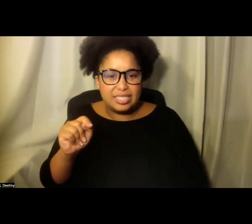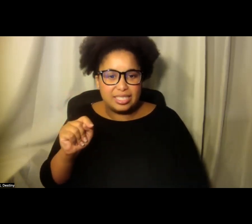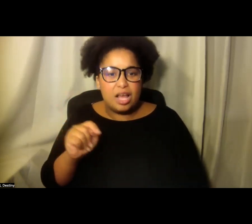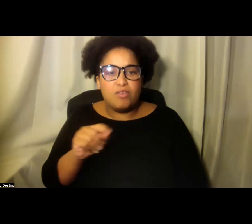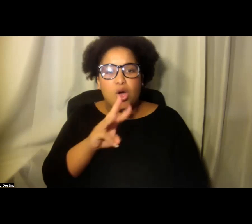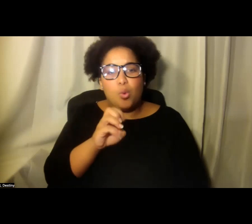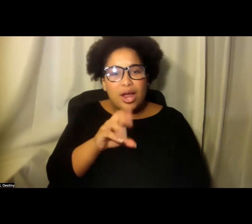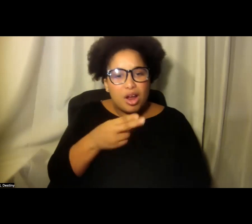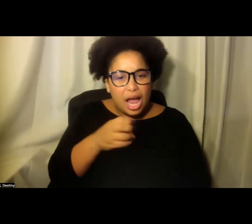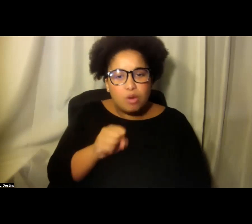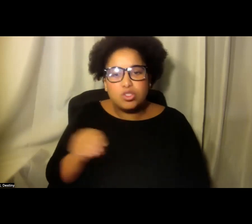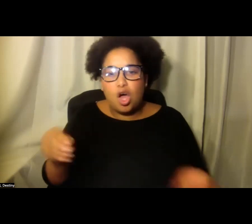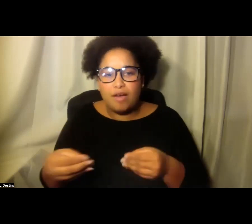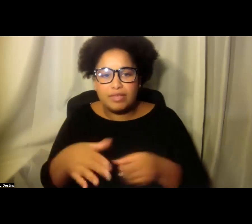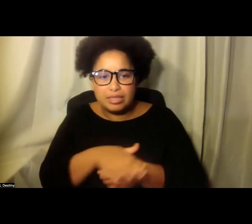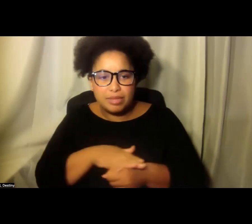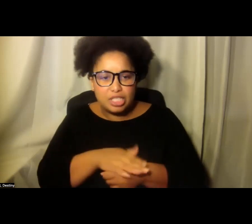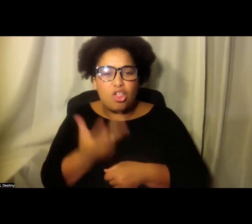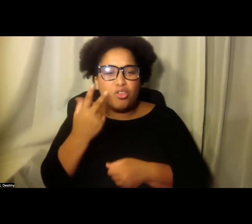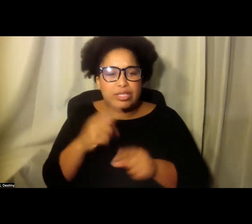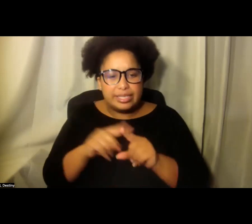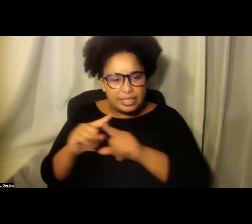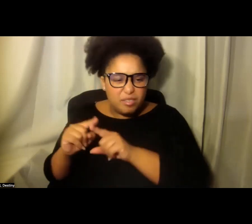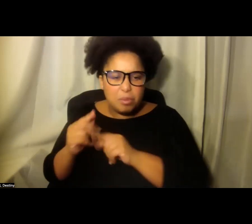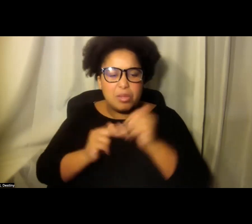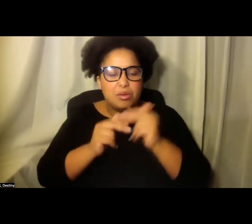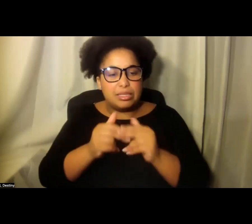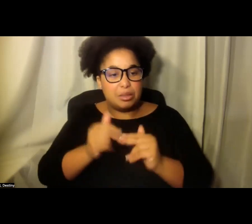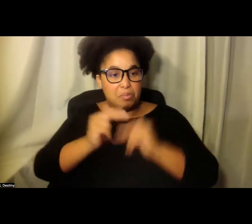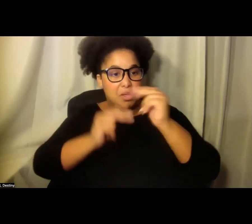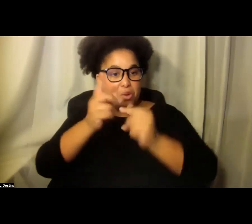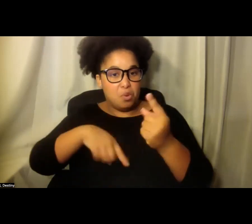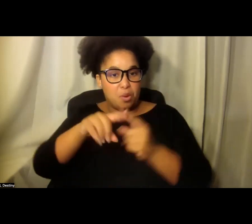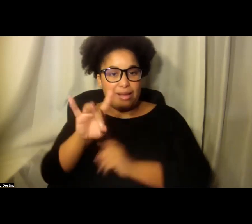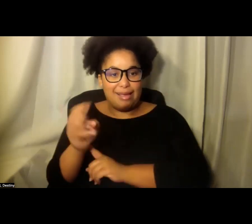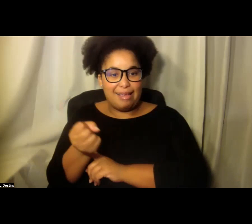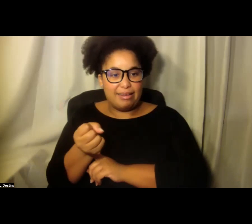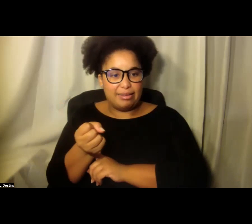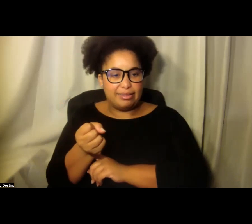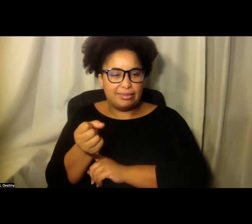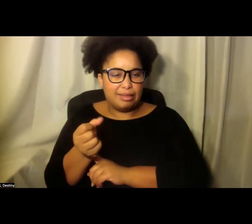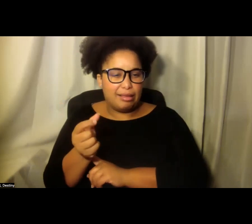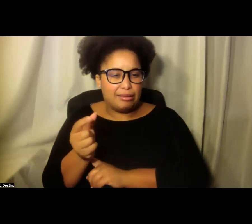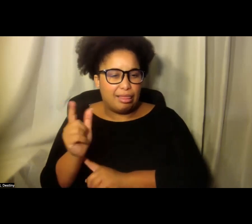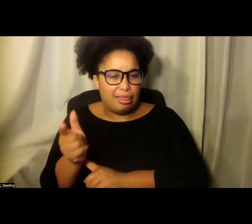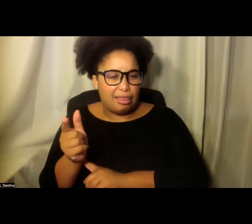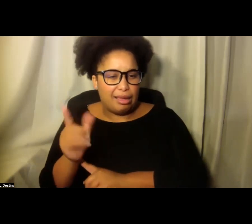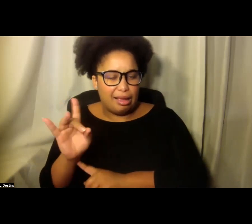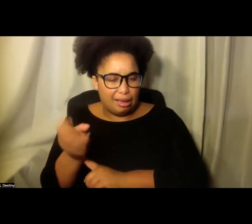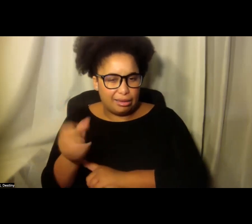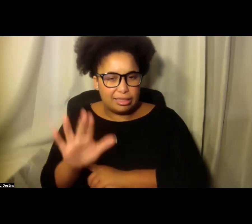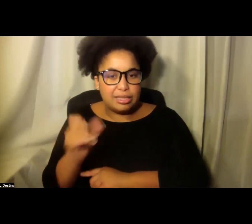different buildings, and the buildings were constructed in the late '80s. So as Glenn described, even though they met code at that